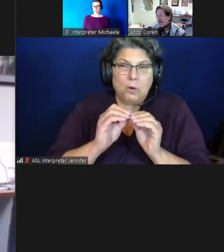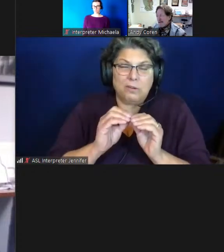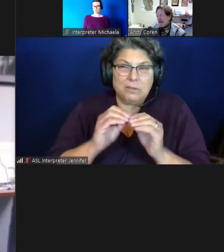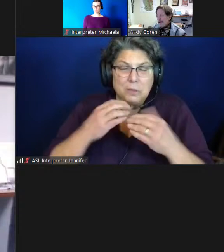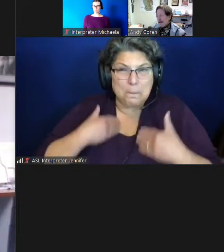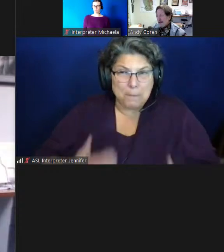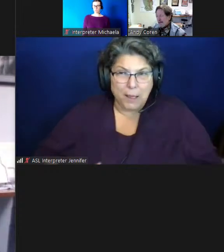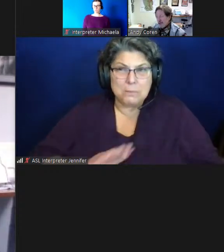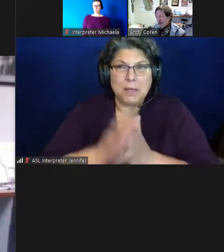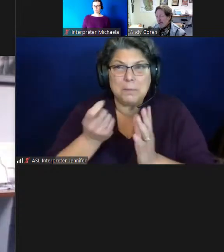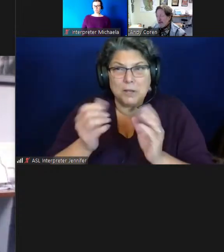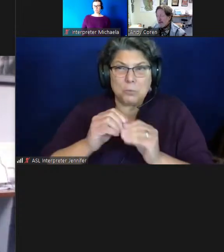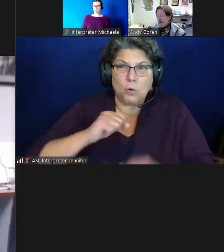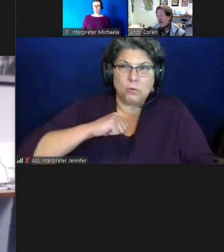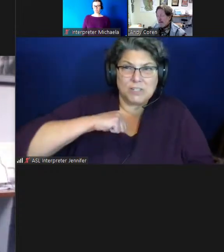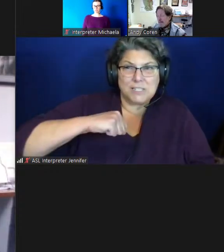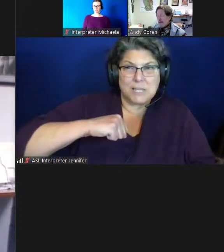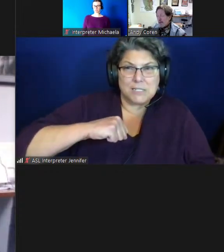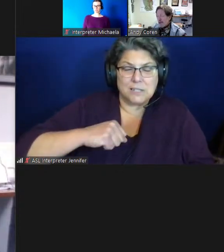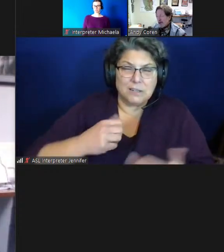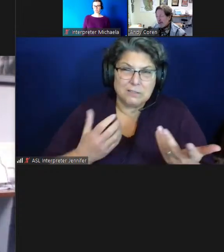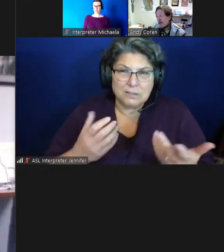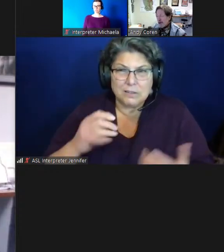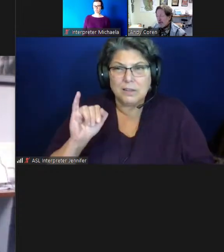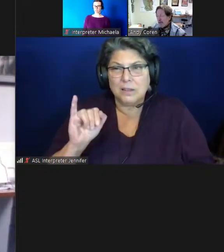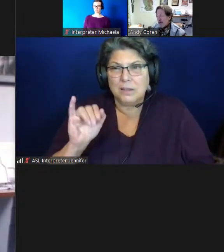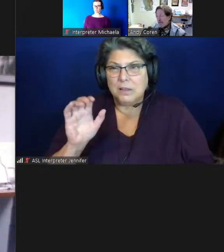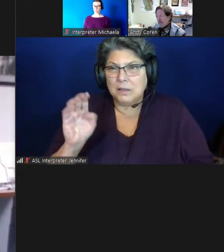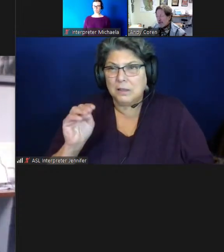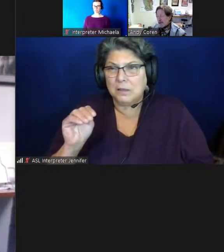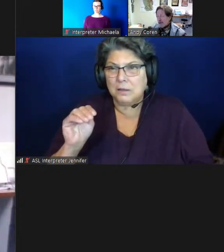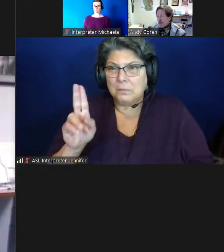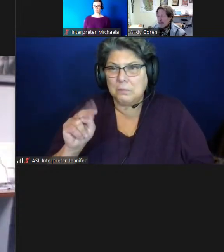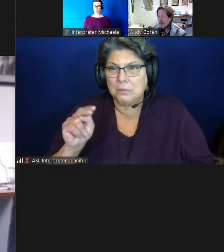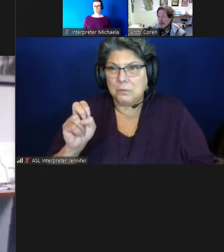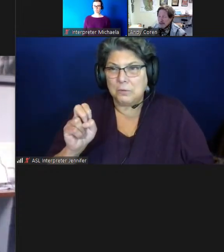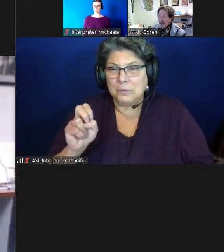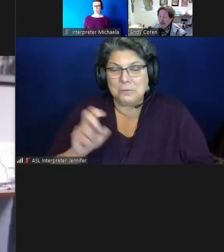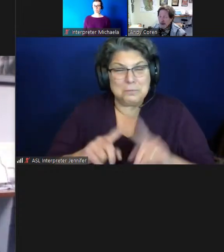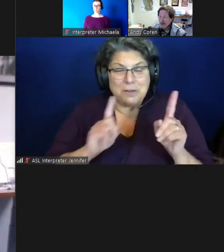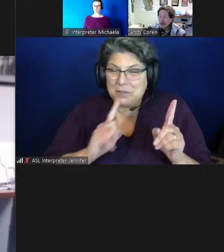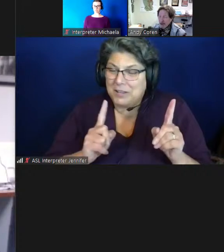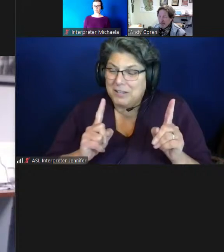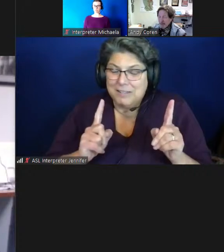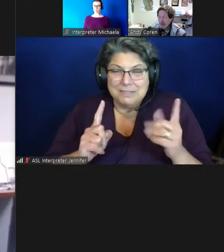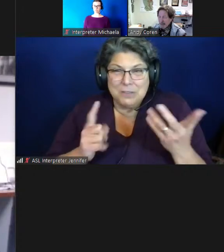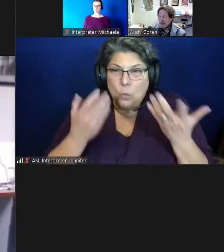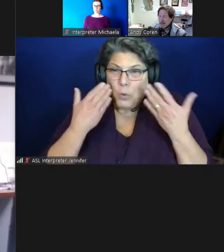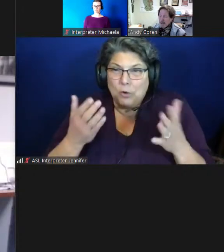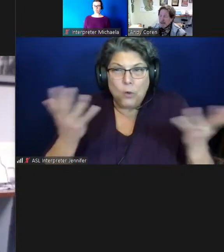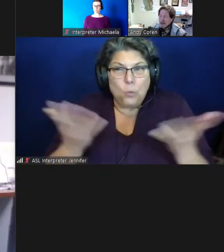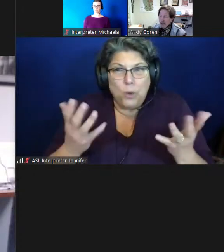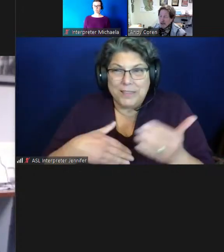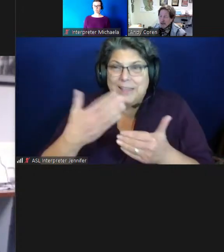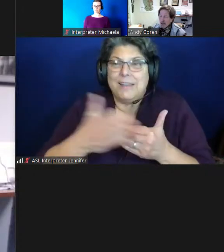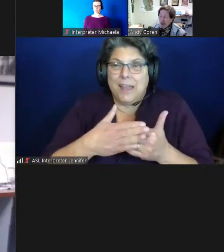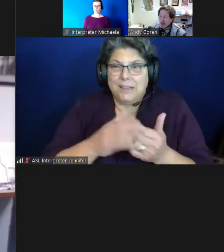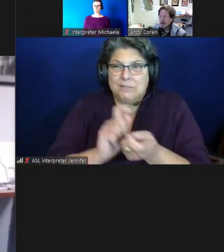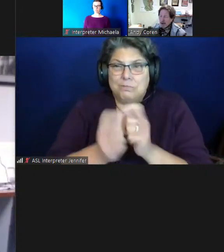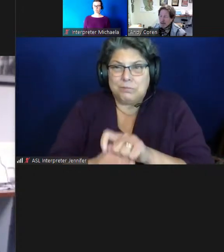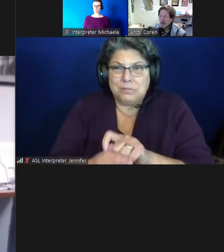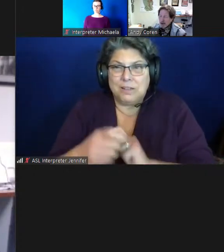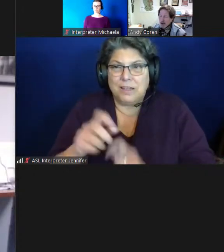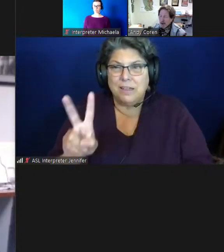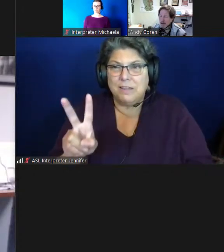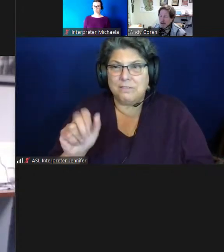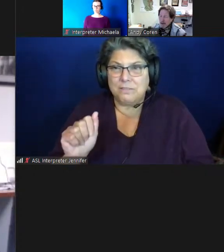resistant, immune, but we don't know, unfortunately, what the next variant could be. So